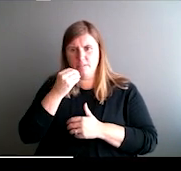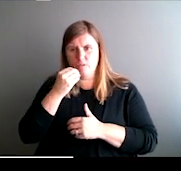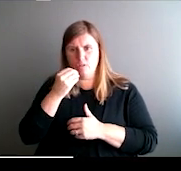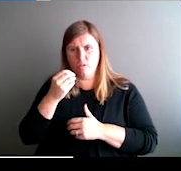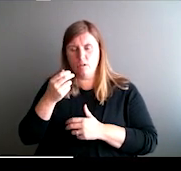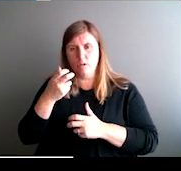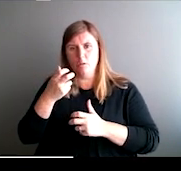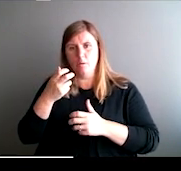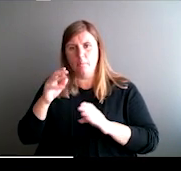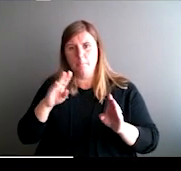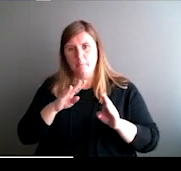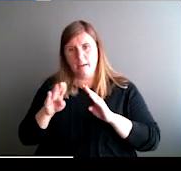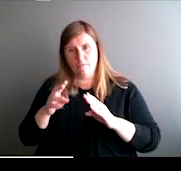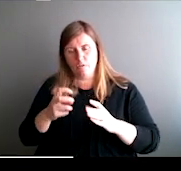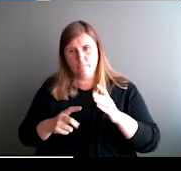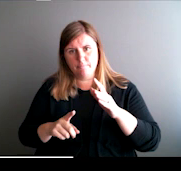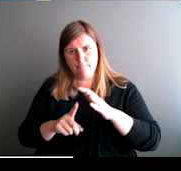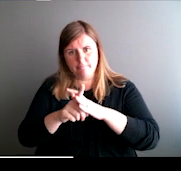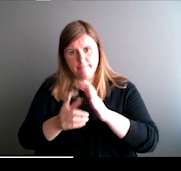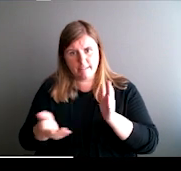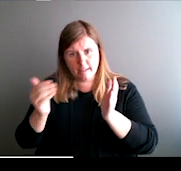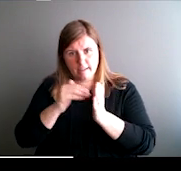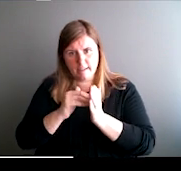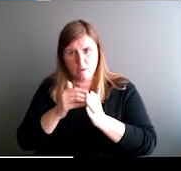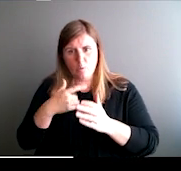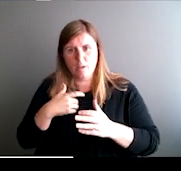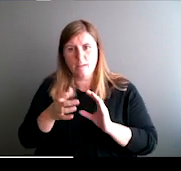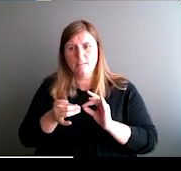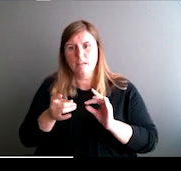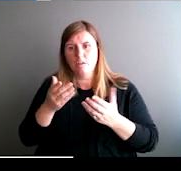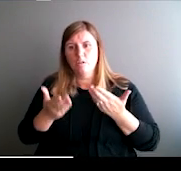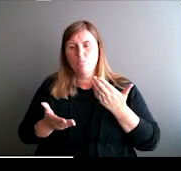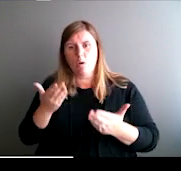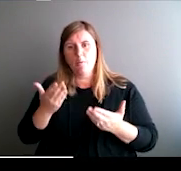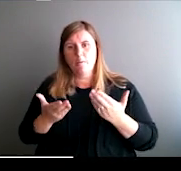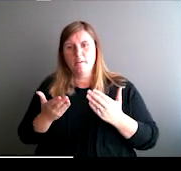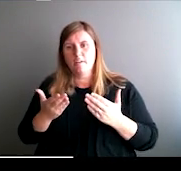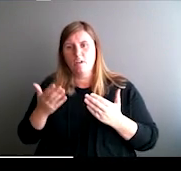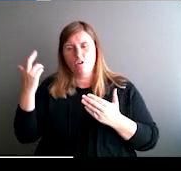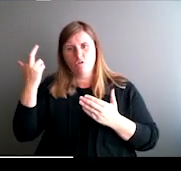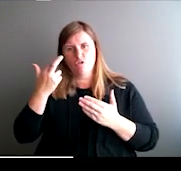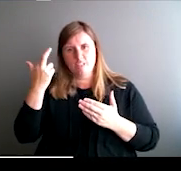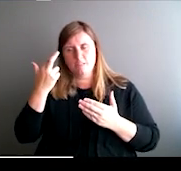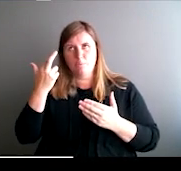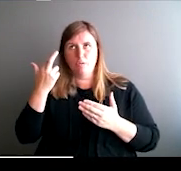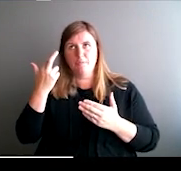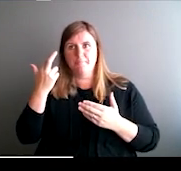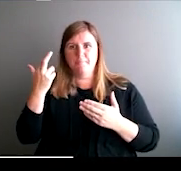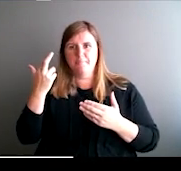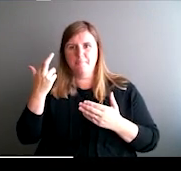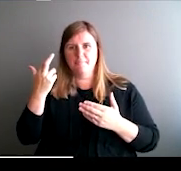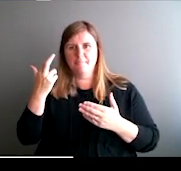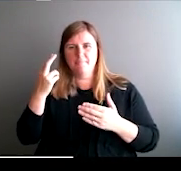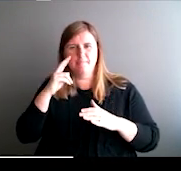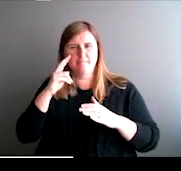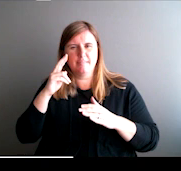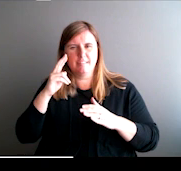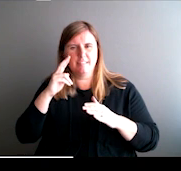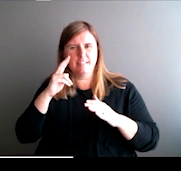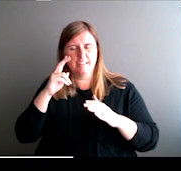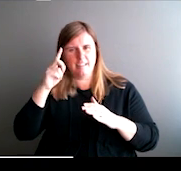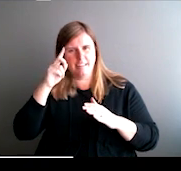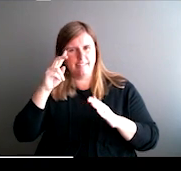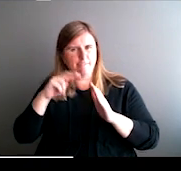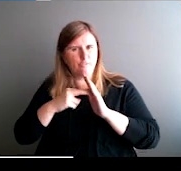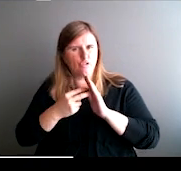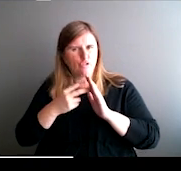engages in problematic behavior, we can say that there is probably a reasonable inference to be made that